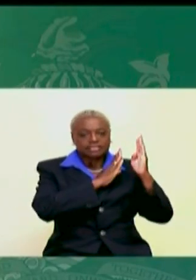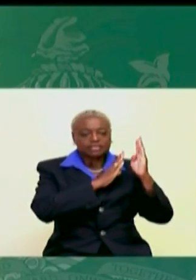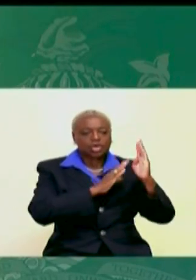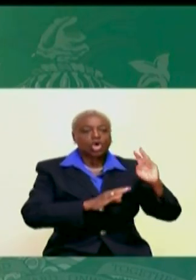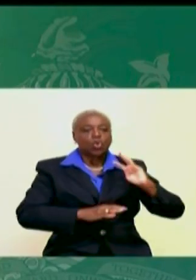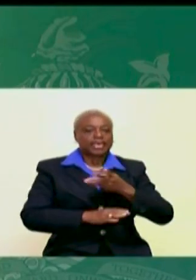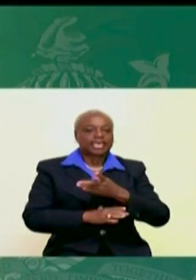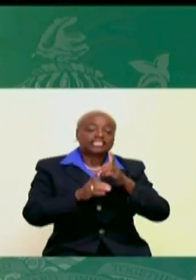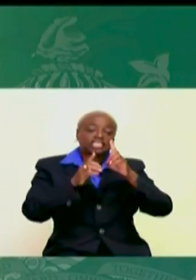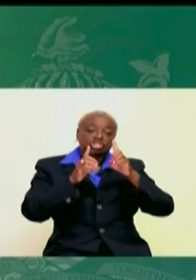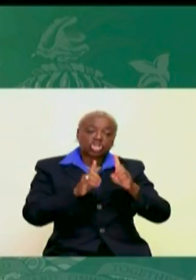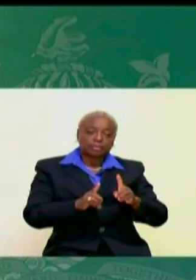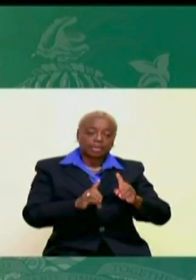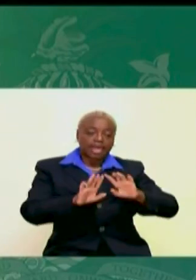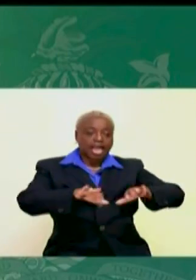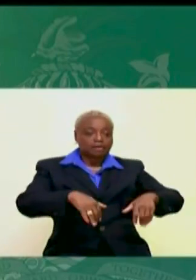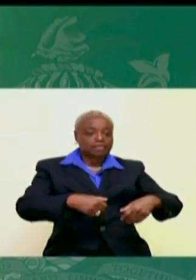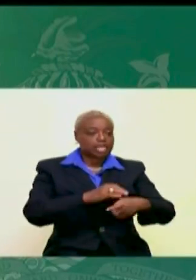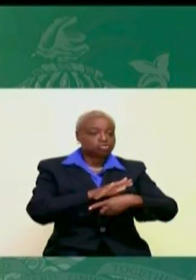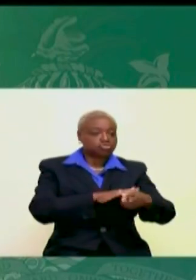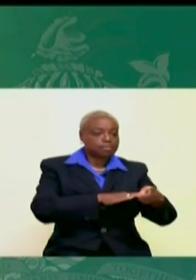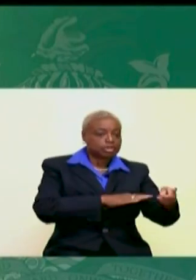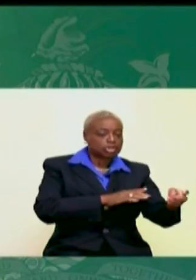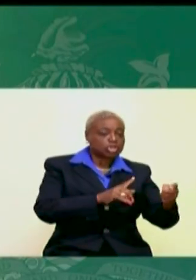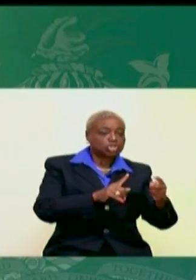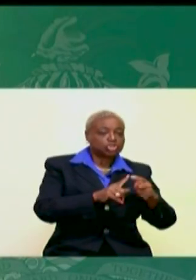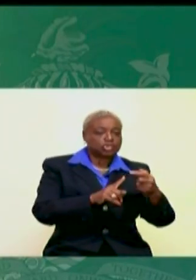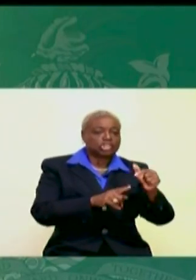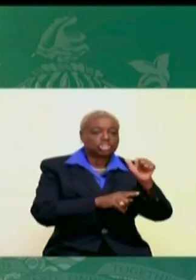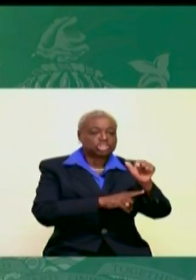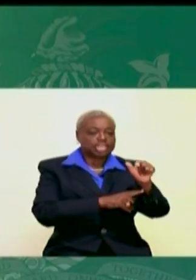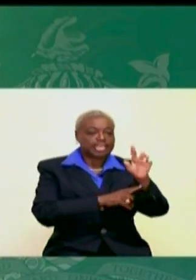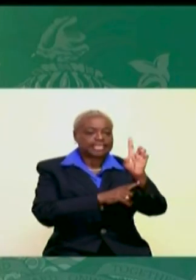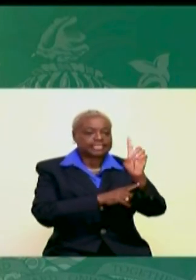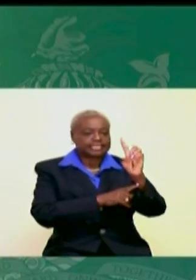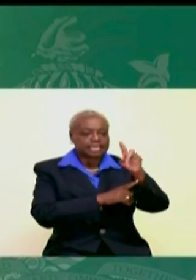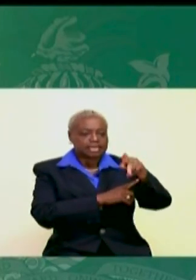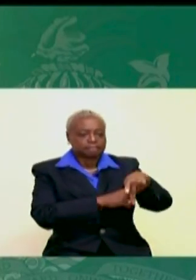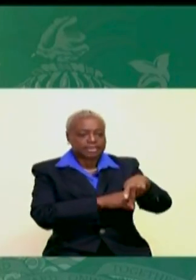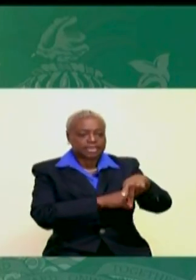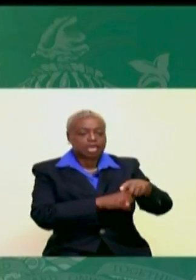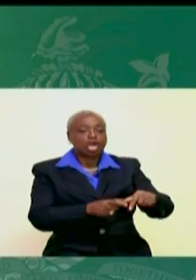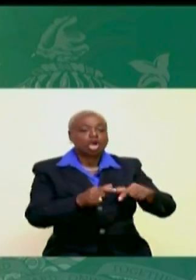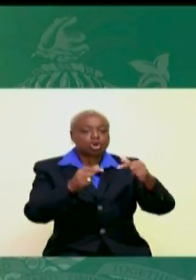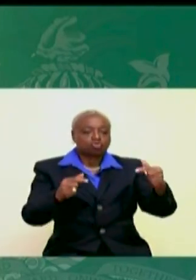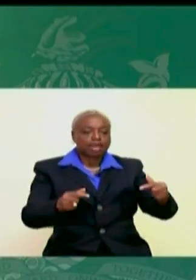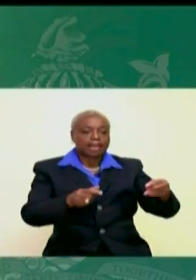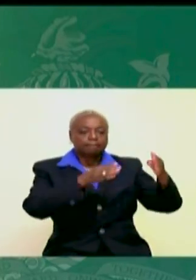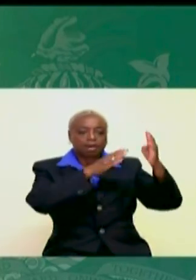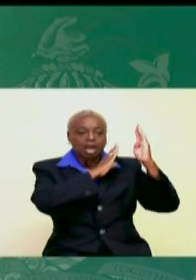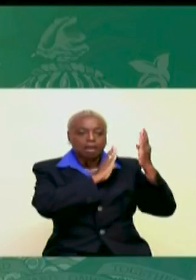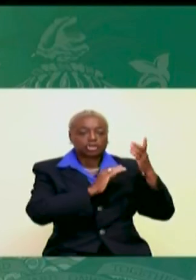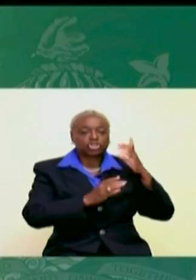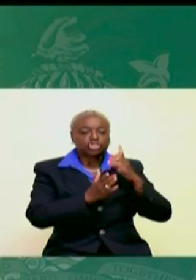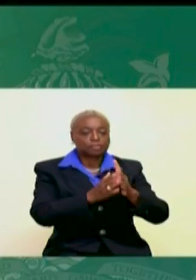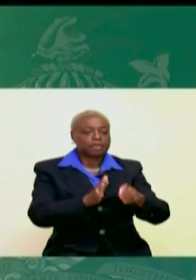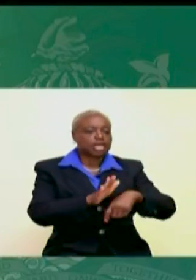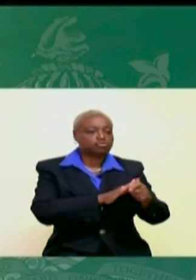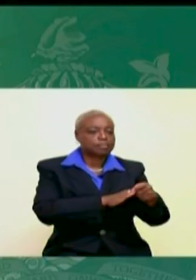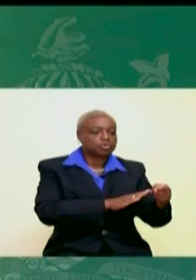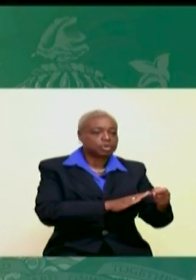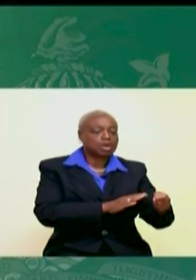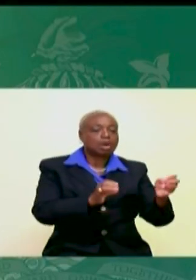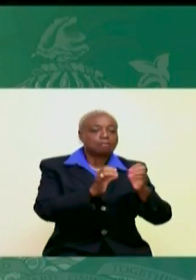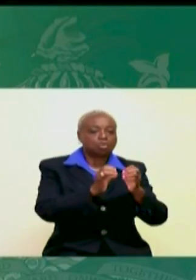island could contribute to the GDP. Grand Bahama should be contributing much more to the GDP. It cannot